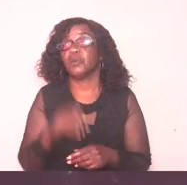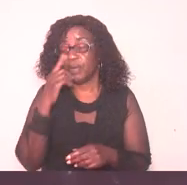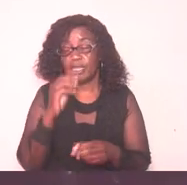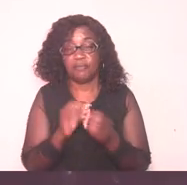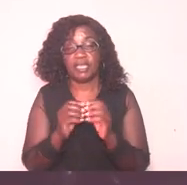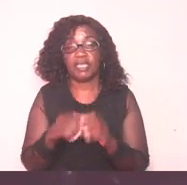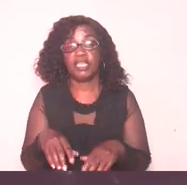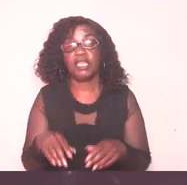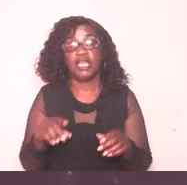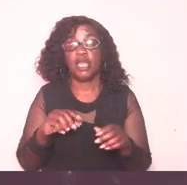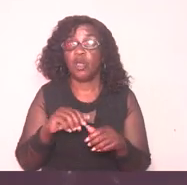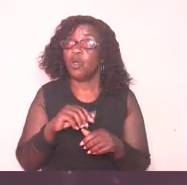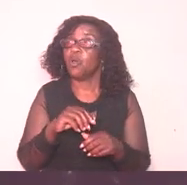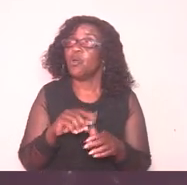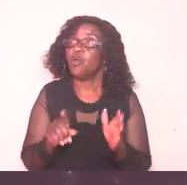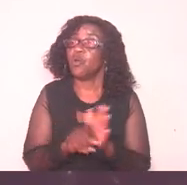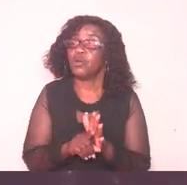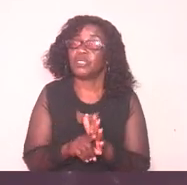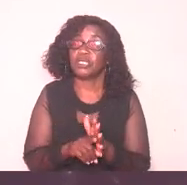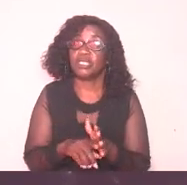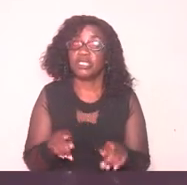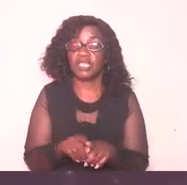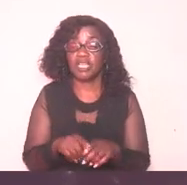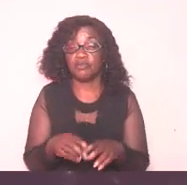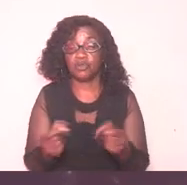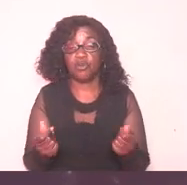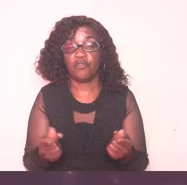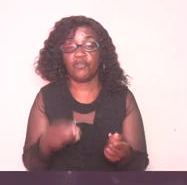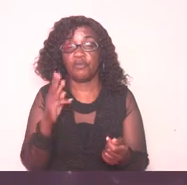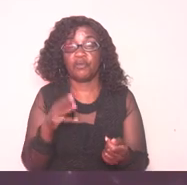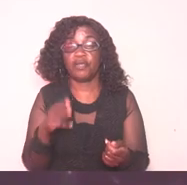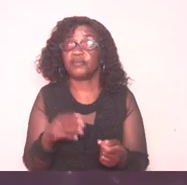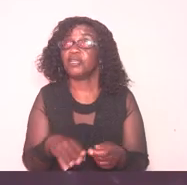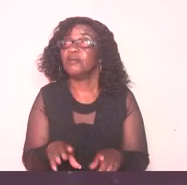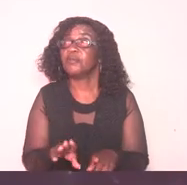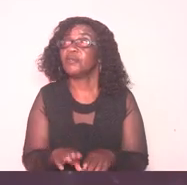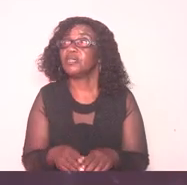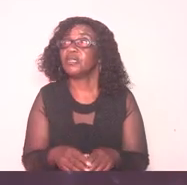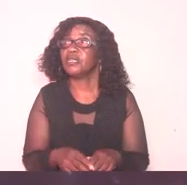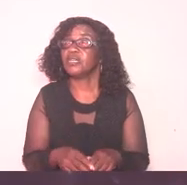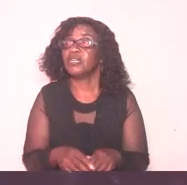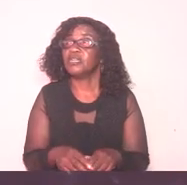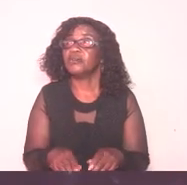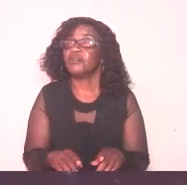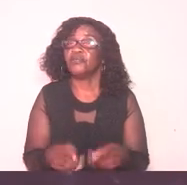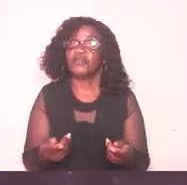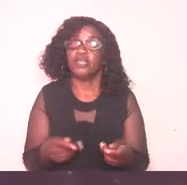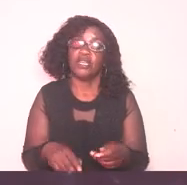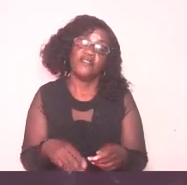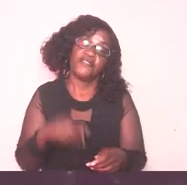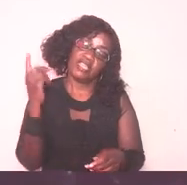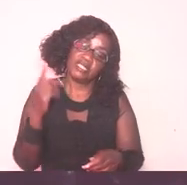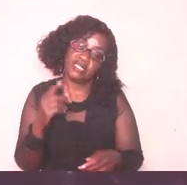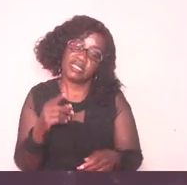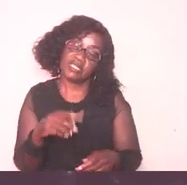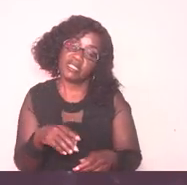are crafted and drafted, they should address the problem that exists. And we don't think you address the problem that exists by putting a bar, but we think you address the problem